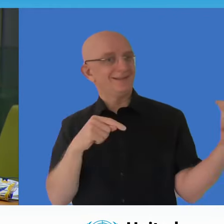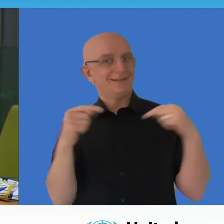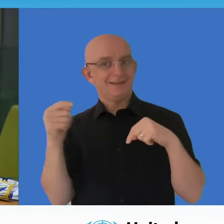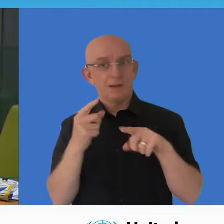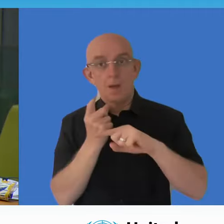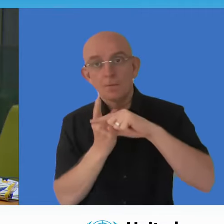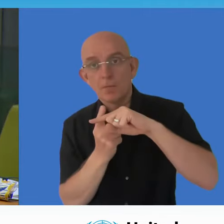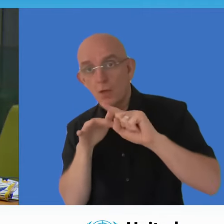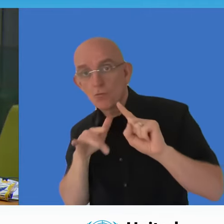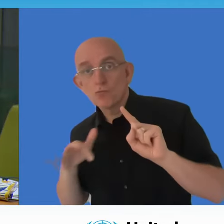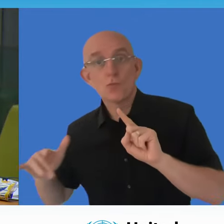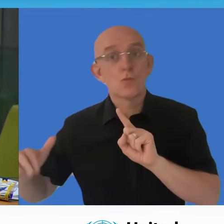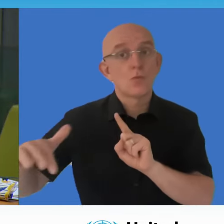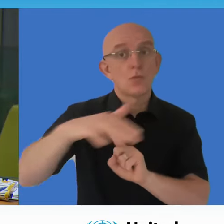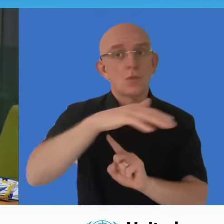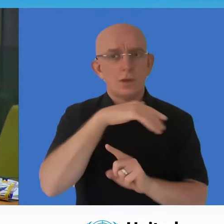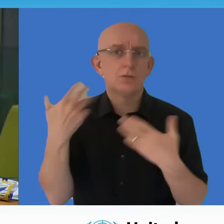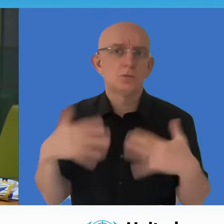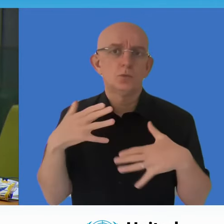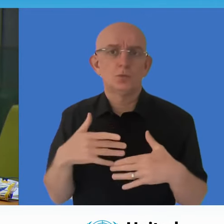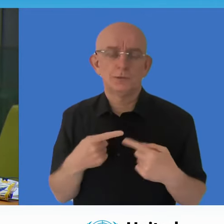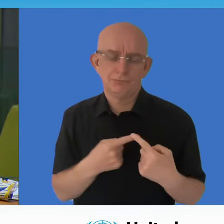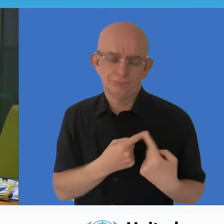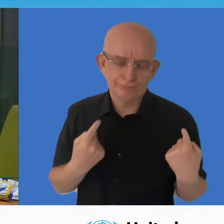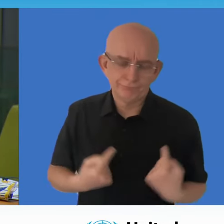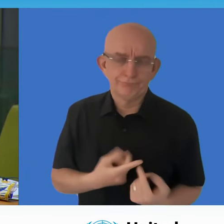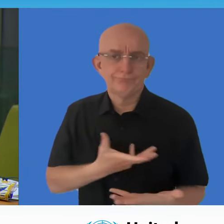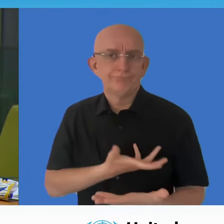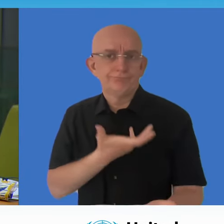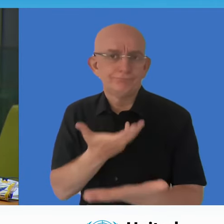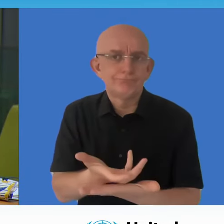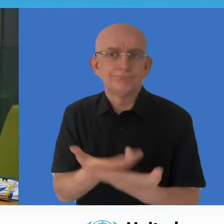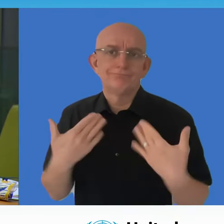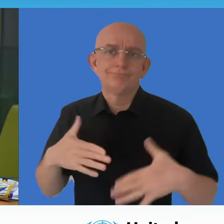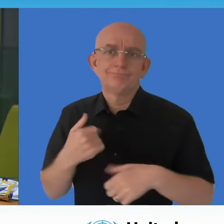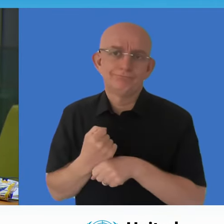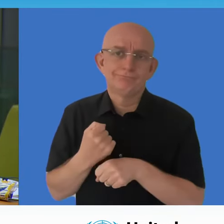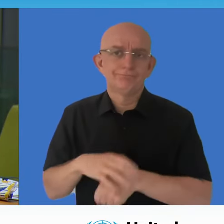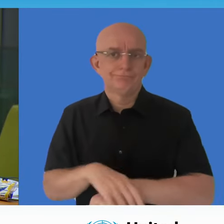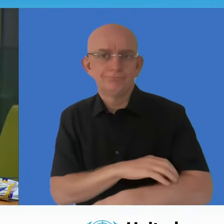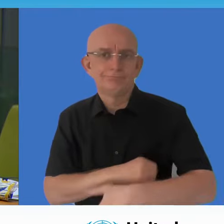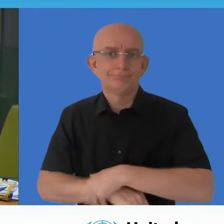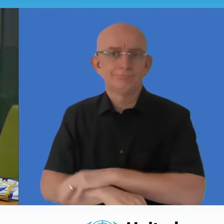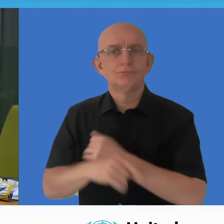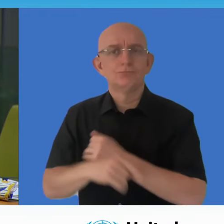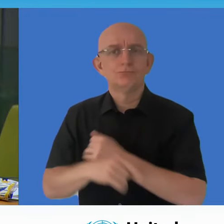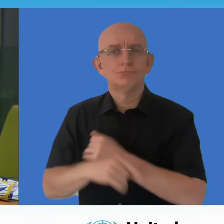in this work. So I will ask everyone to give an applause to the staff that have been working for this to happen.